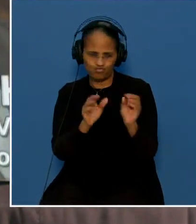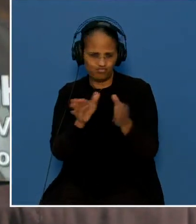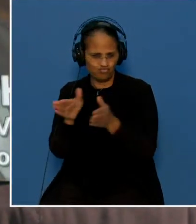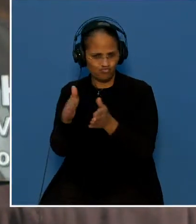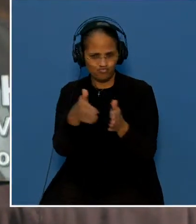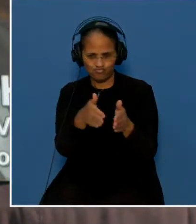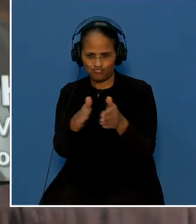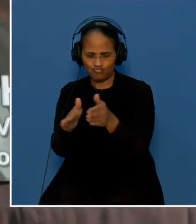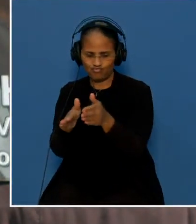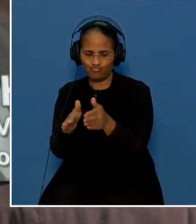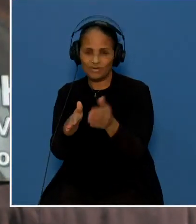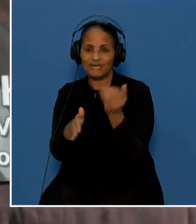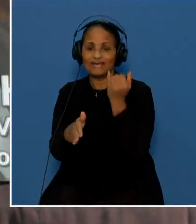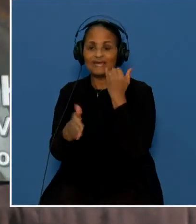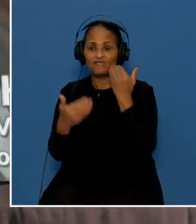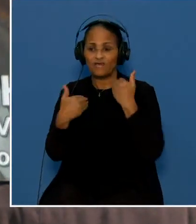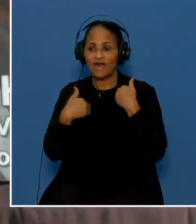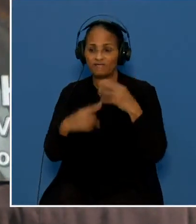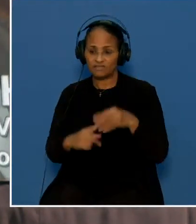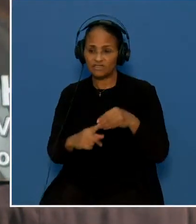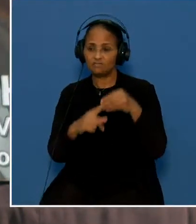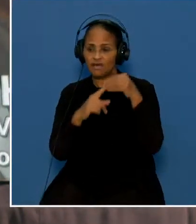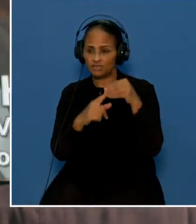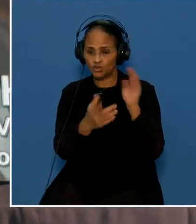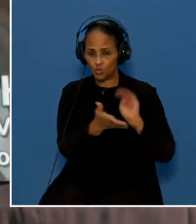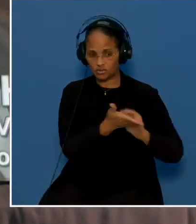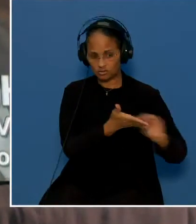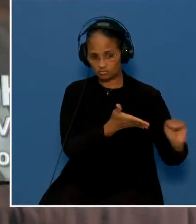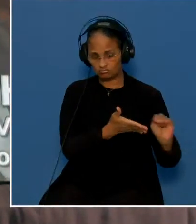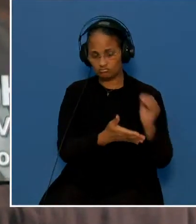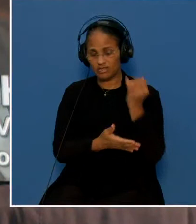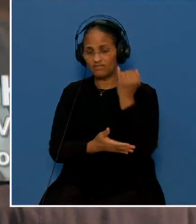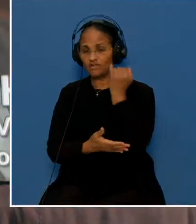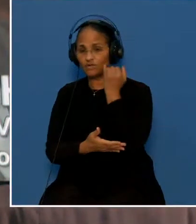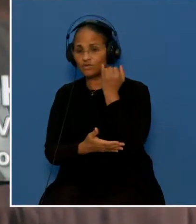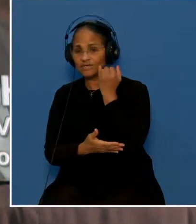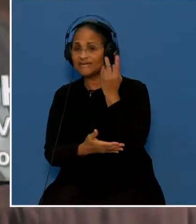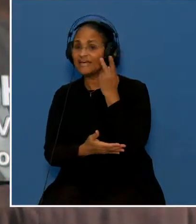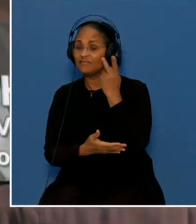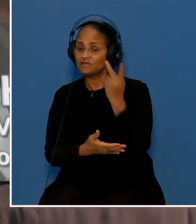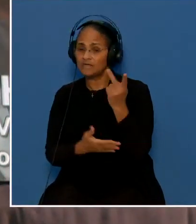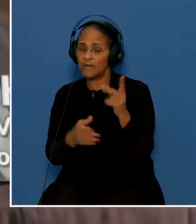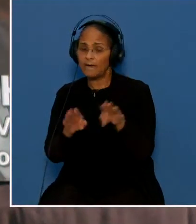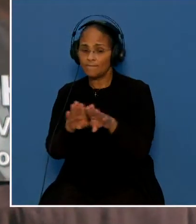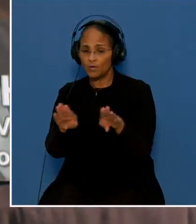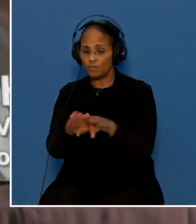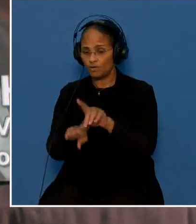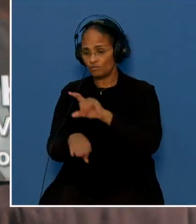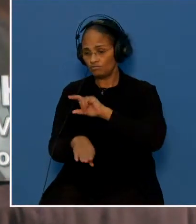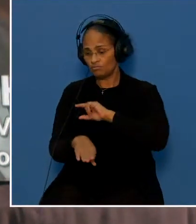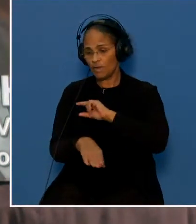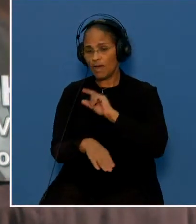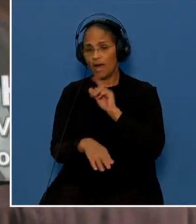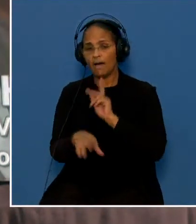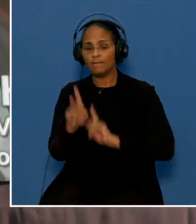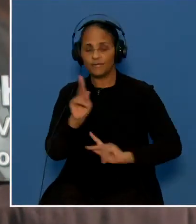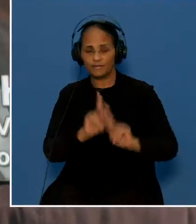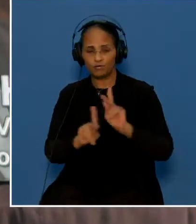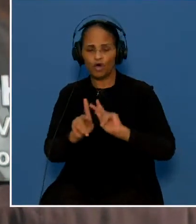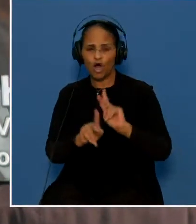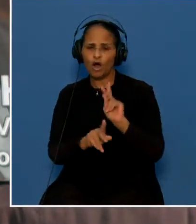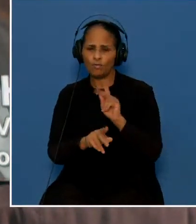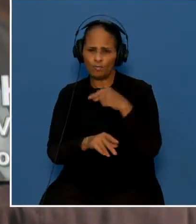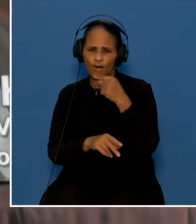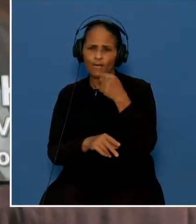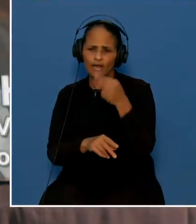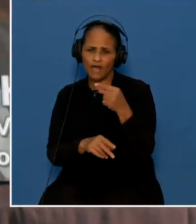have an exemption. As you would have seen, the Bermuda Police Service issued a public reminder that